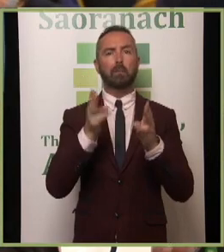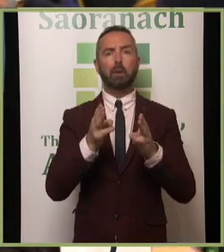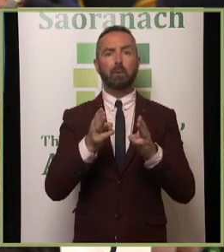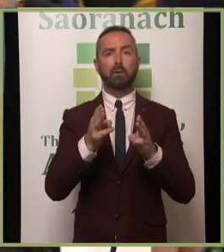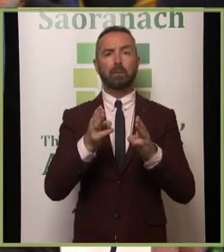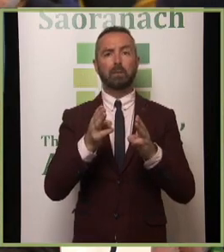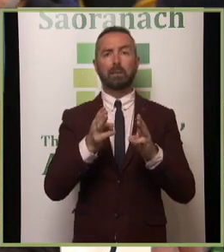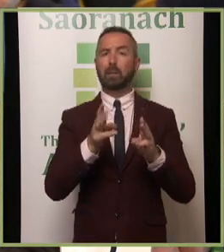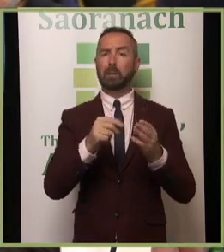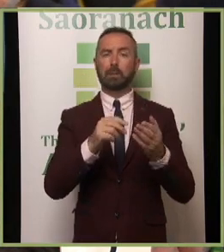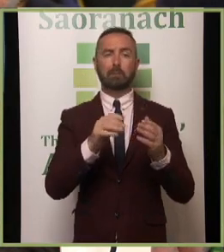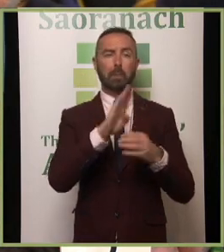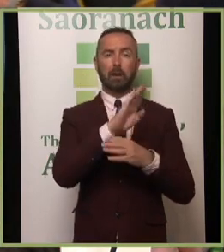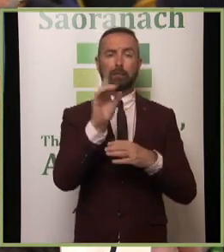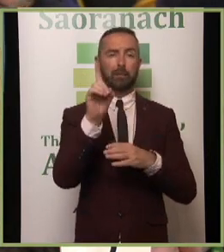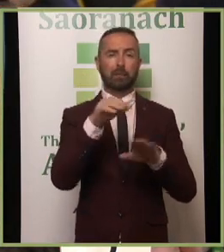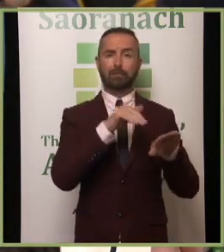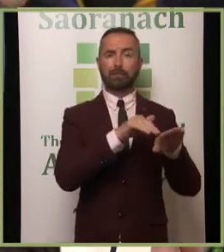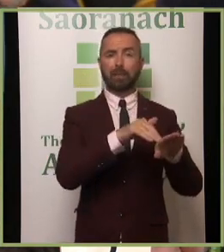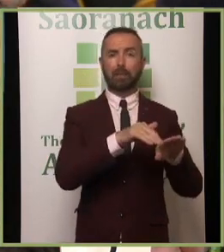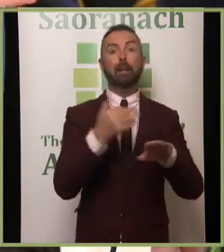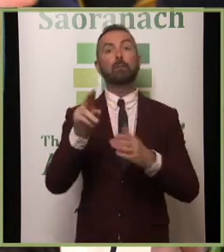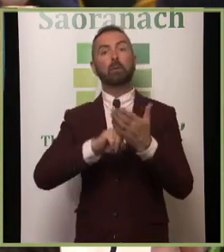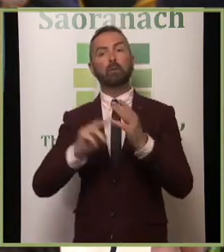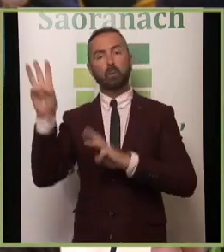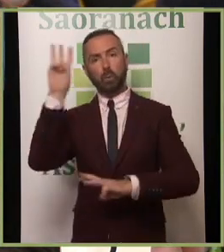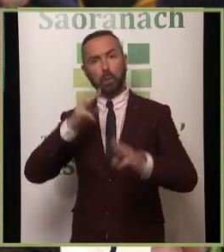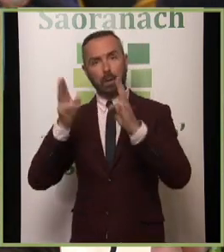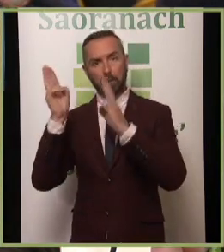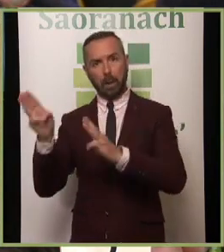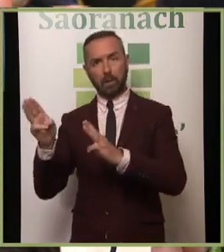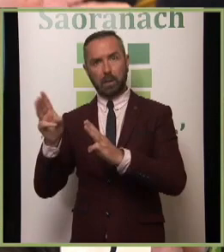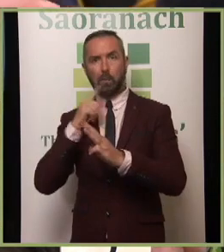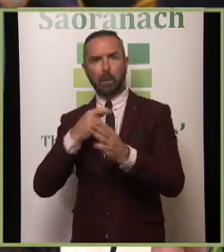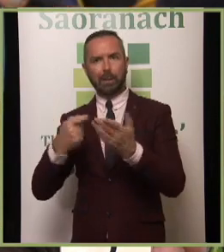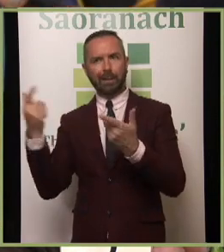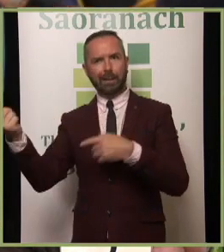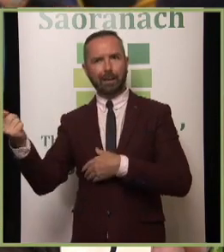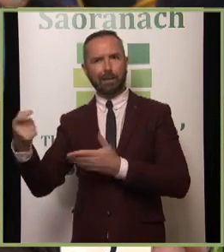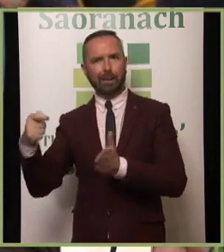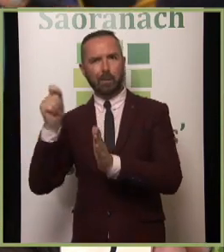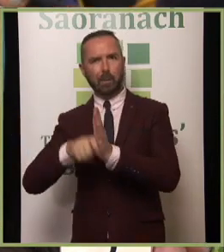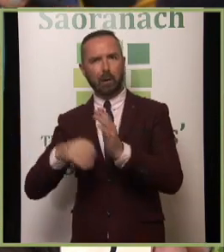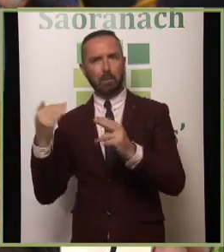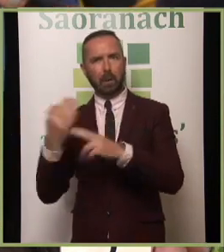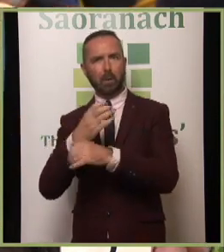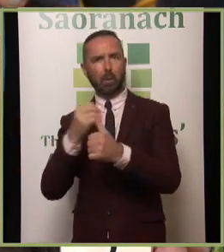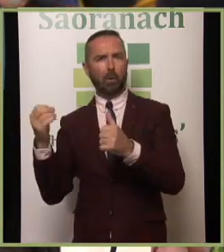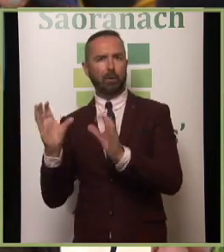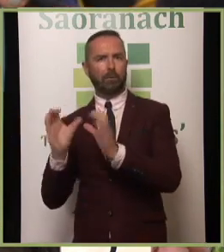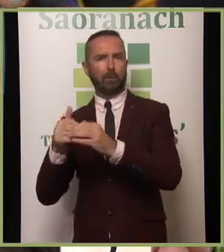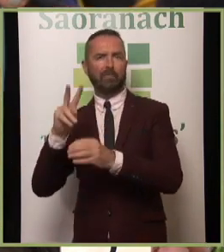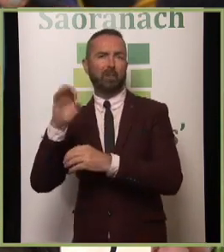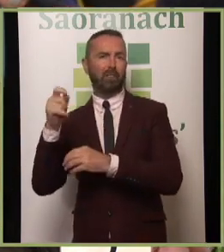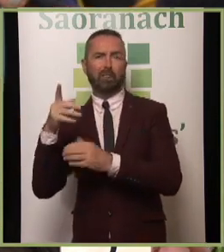that's generated offshore by some vulture funds or some crowd that lease the plot and generate